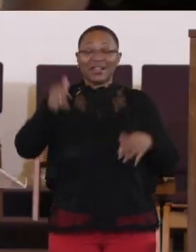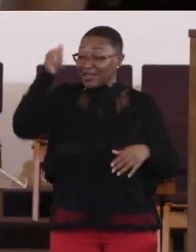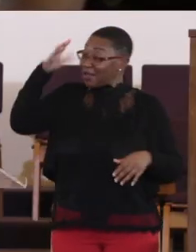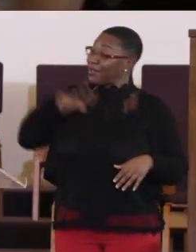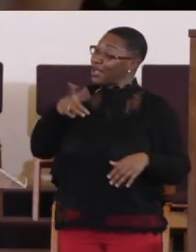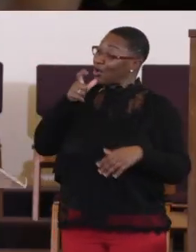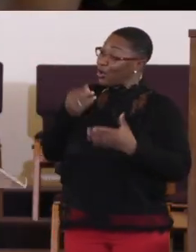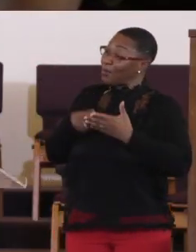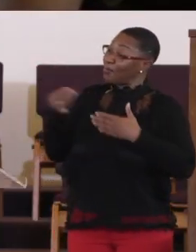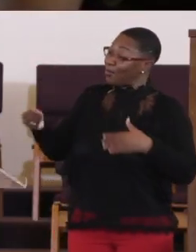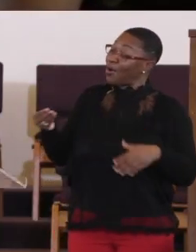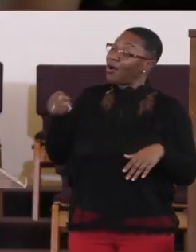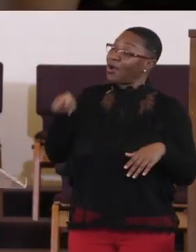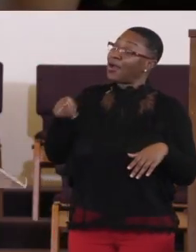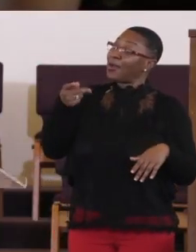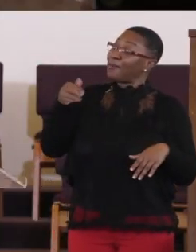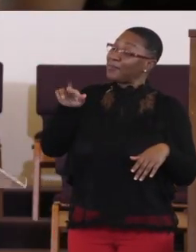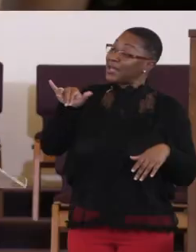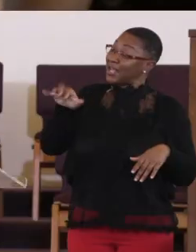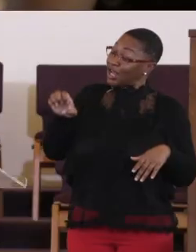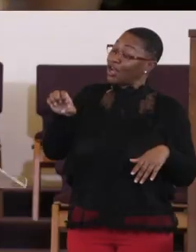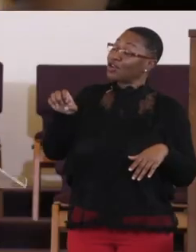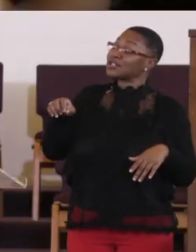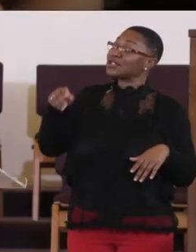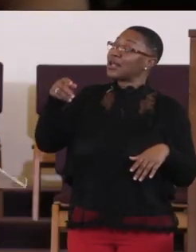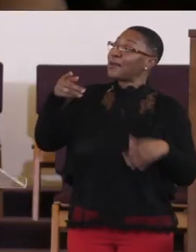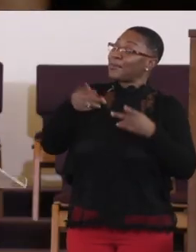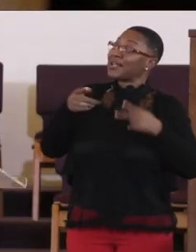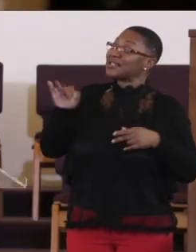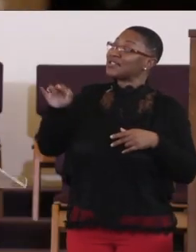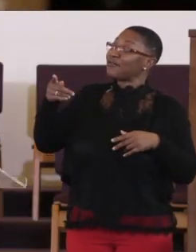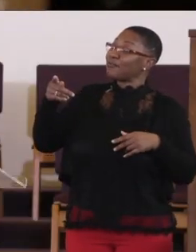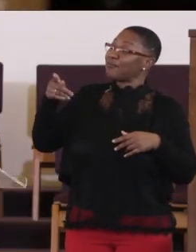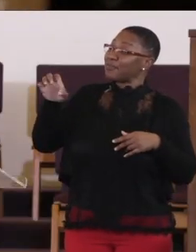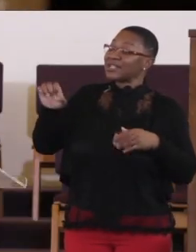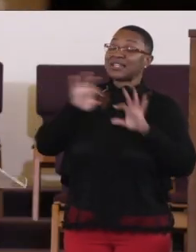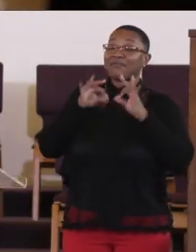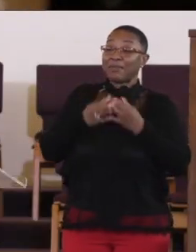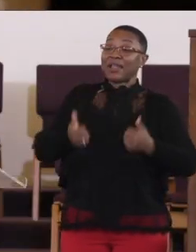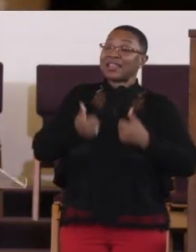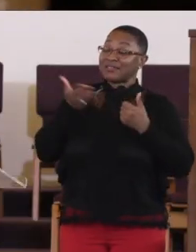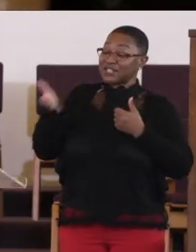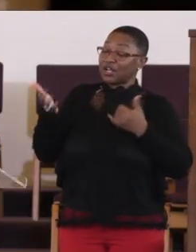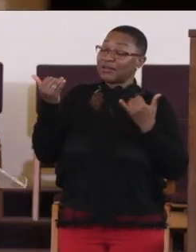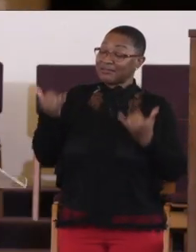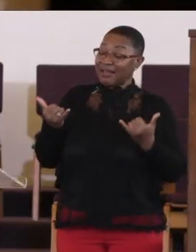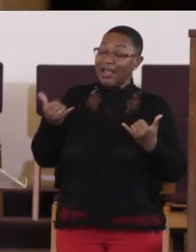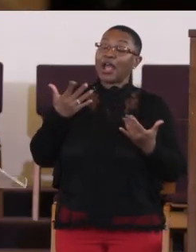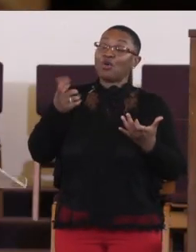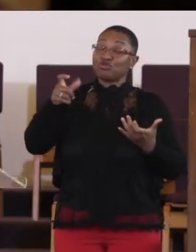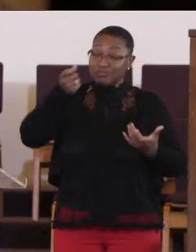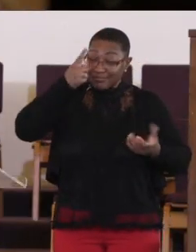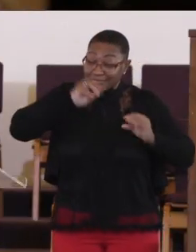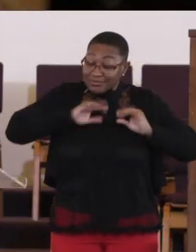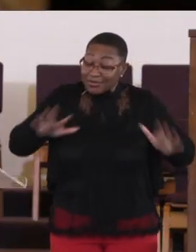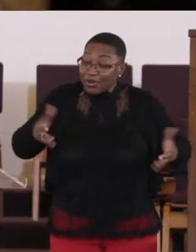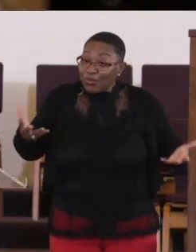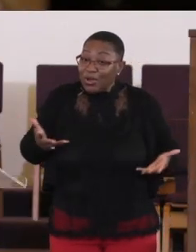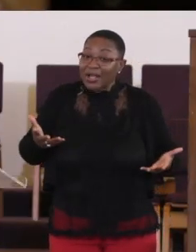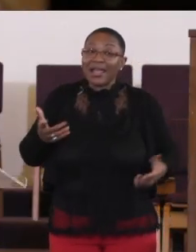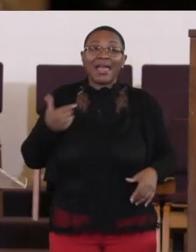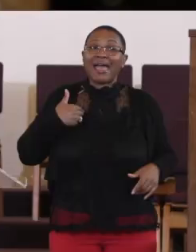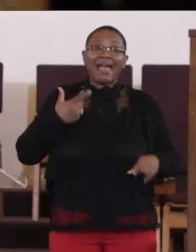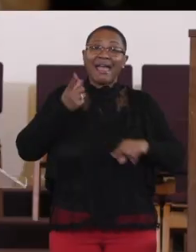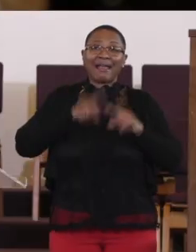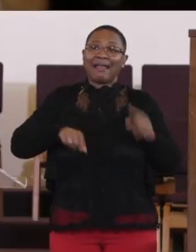who bought that Pierre's Place of Peace. So it's a family that lives there now. Okay. And so what I'm trying to get you to understand is I